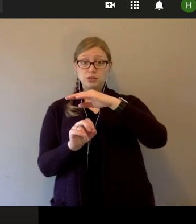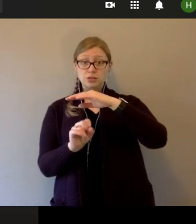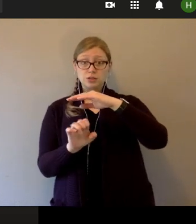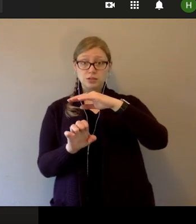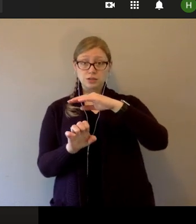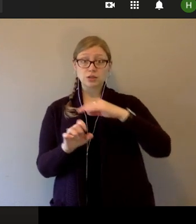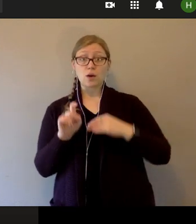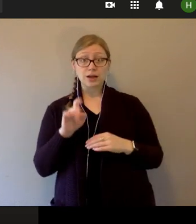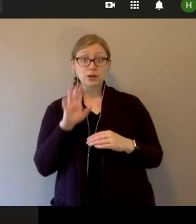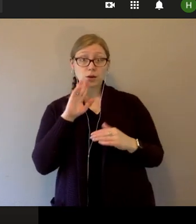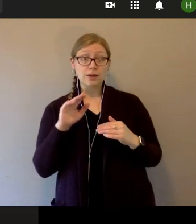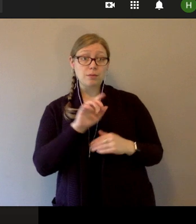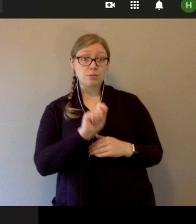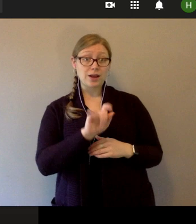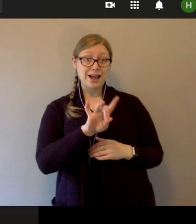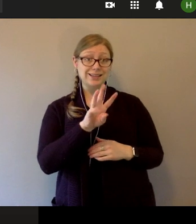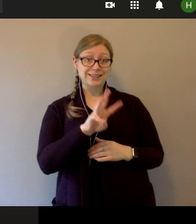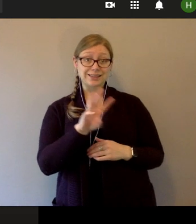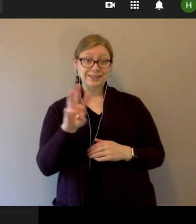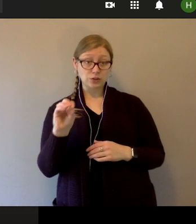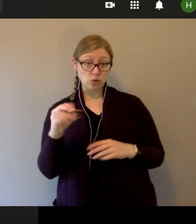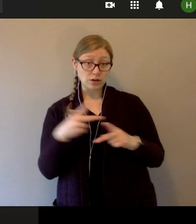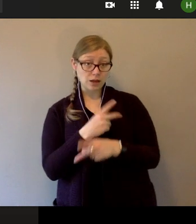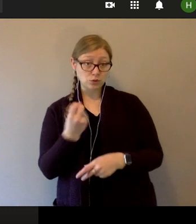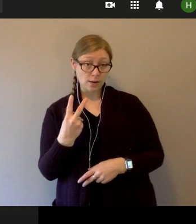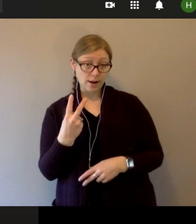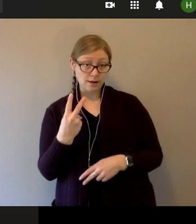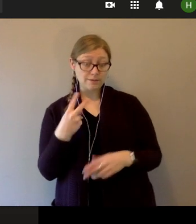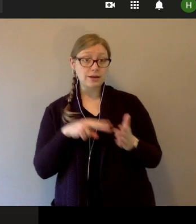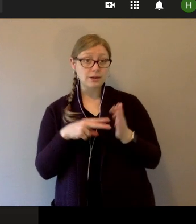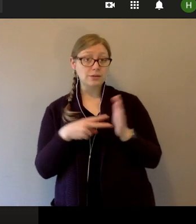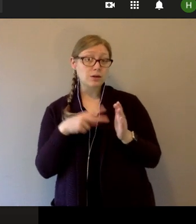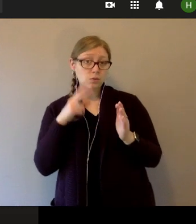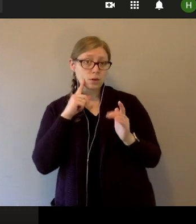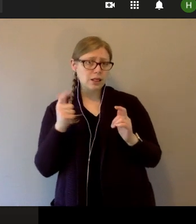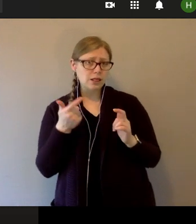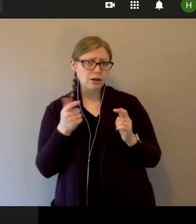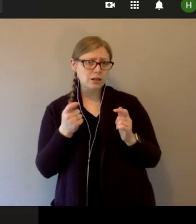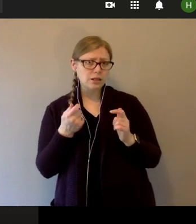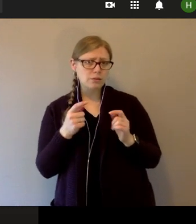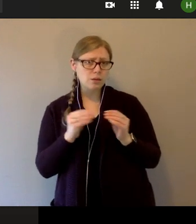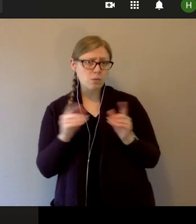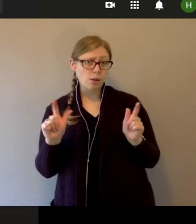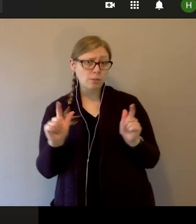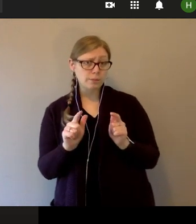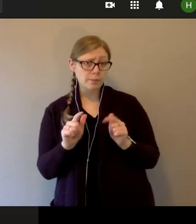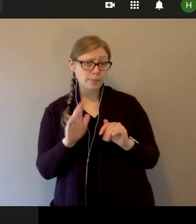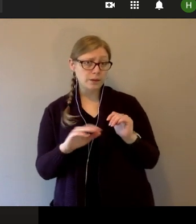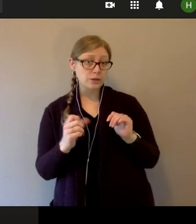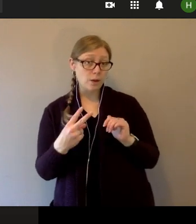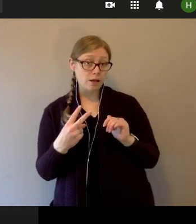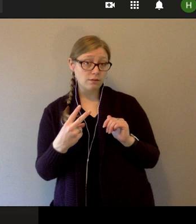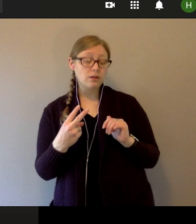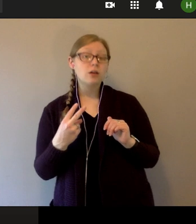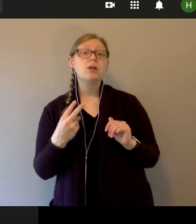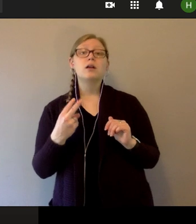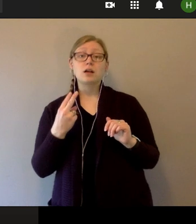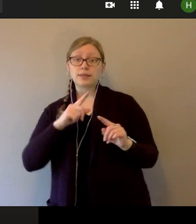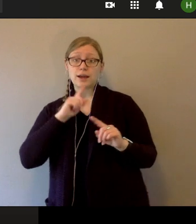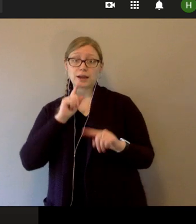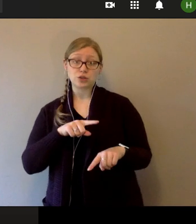0.8660 times 12, which is going to be a number smaller than 12. And that comes out to be